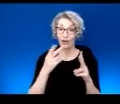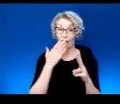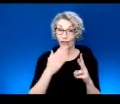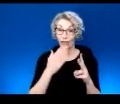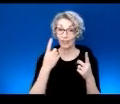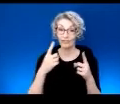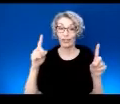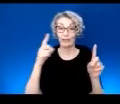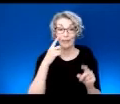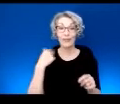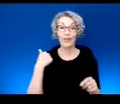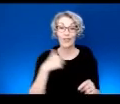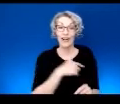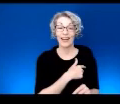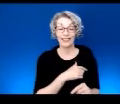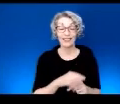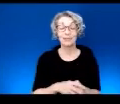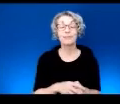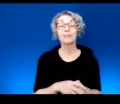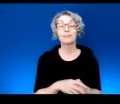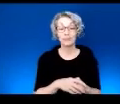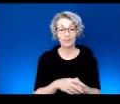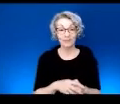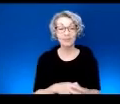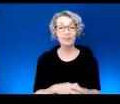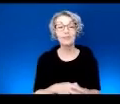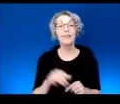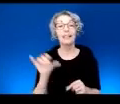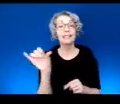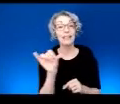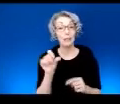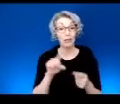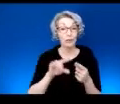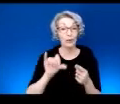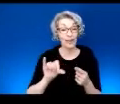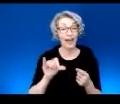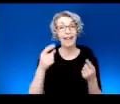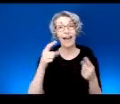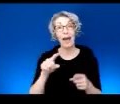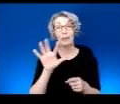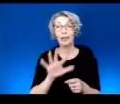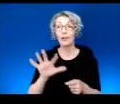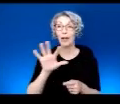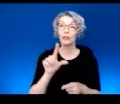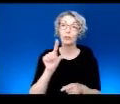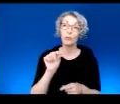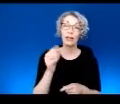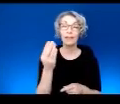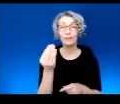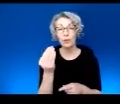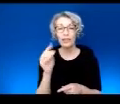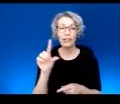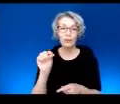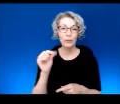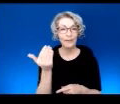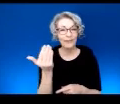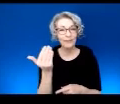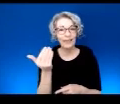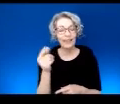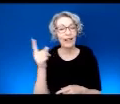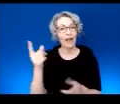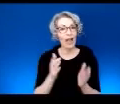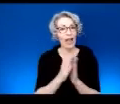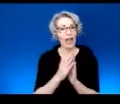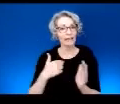us. Along those lines, probably around 2014, 2015, they asked me to